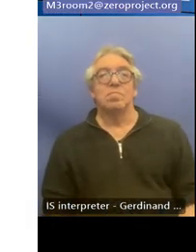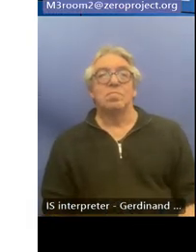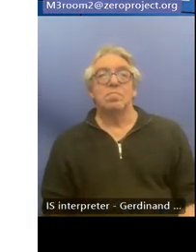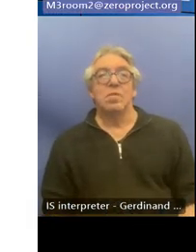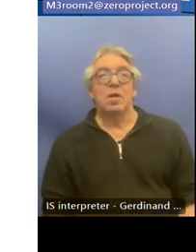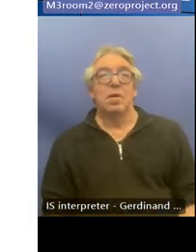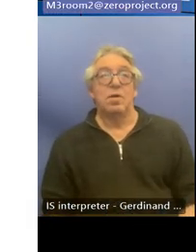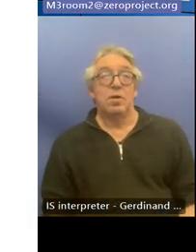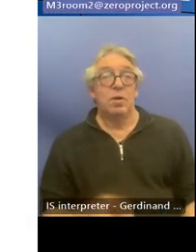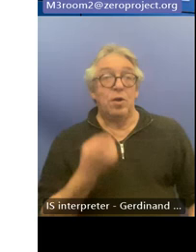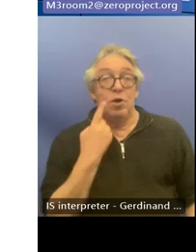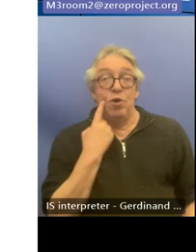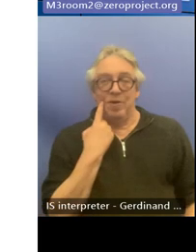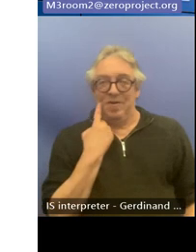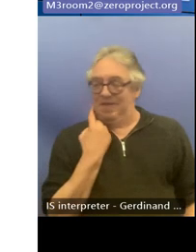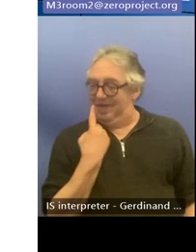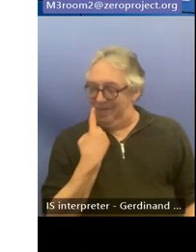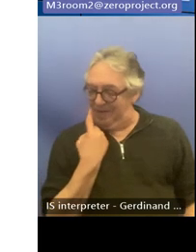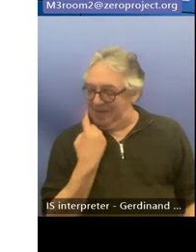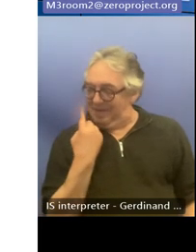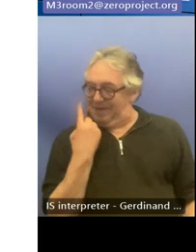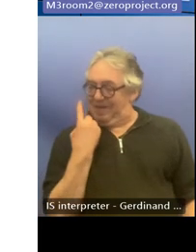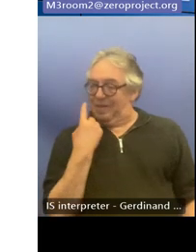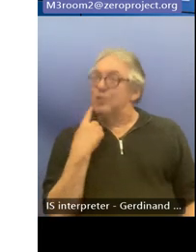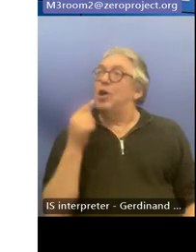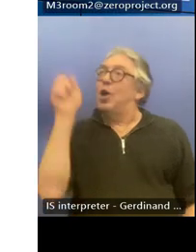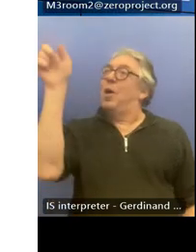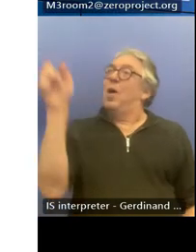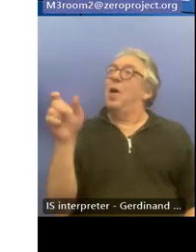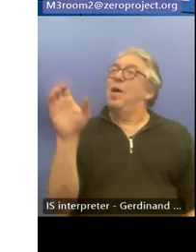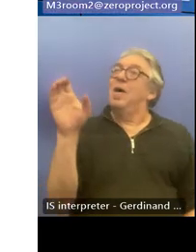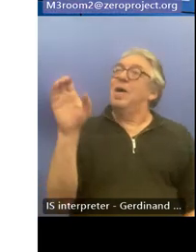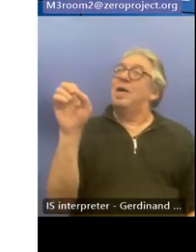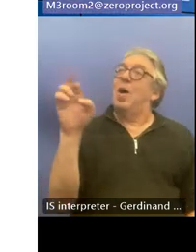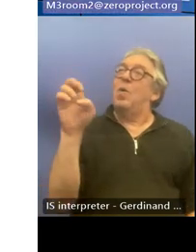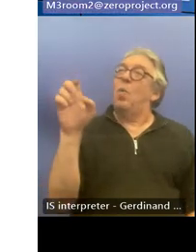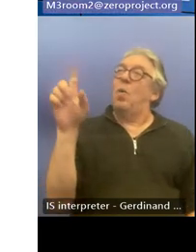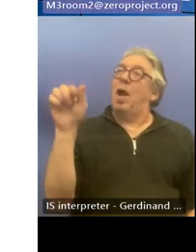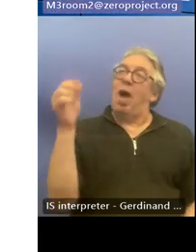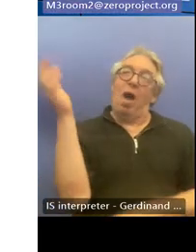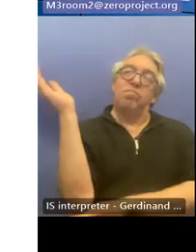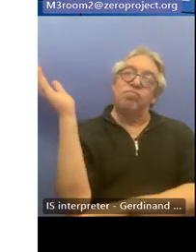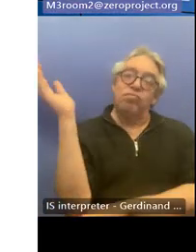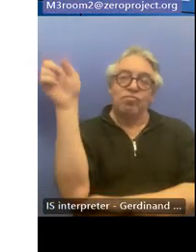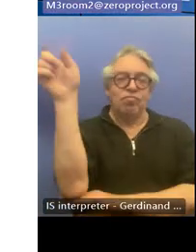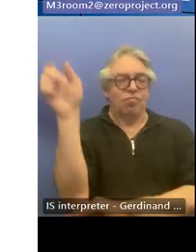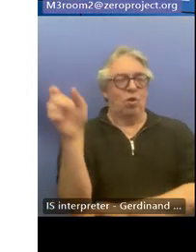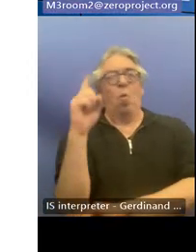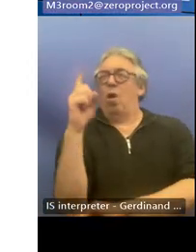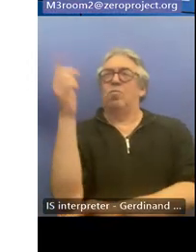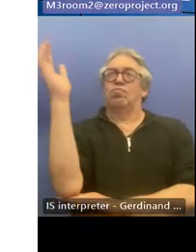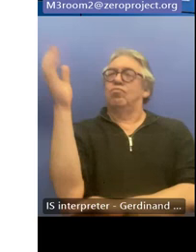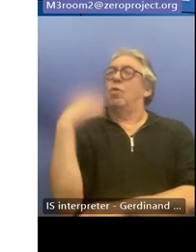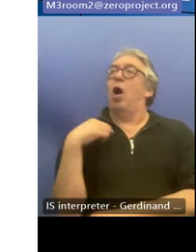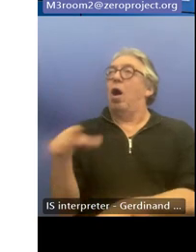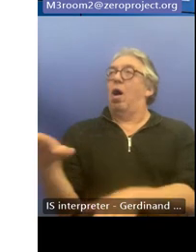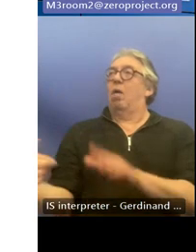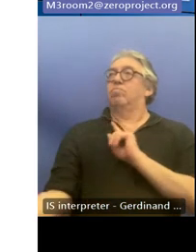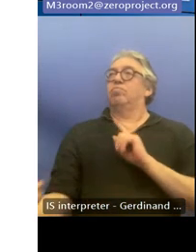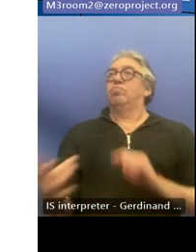Yesterday, I heard from Carola de Descubri, and specific presentation, it's a